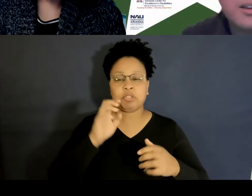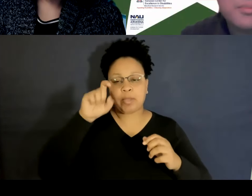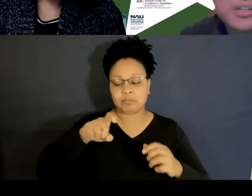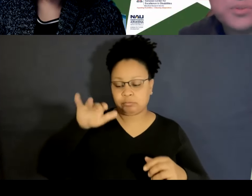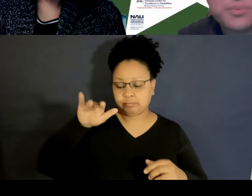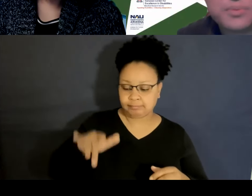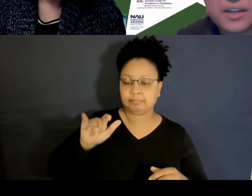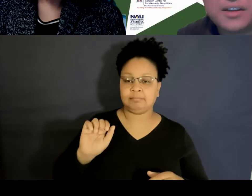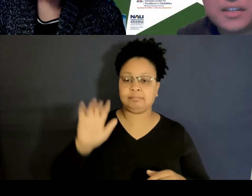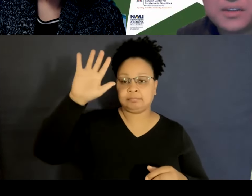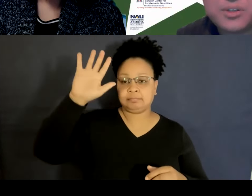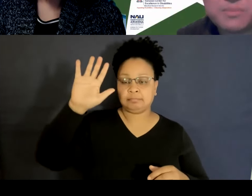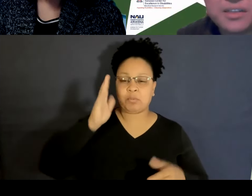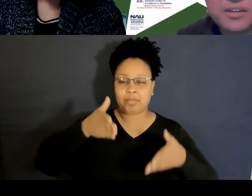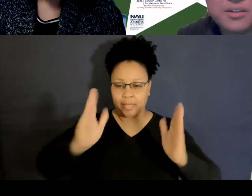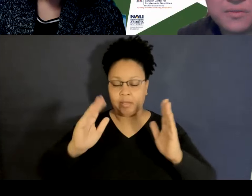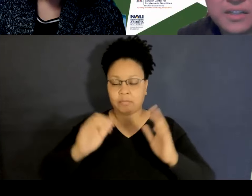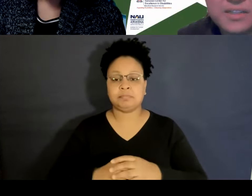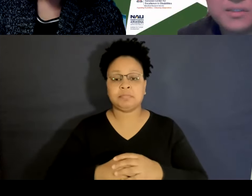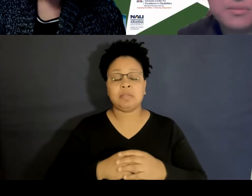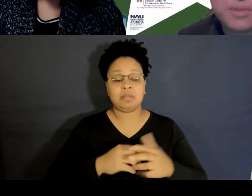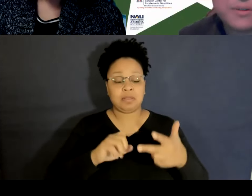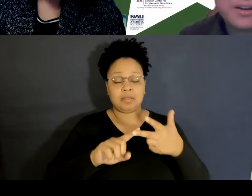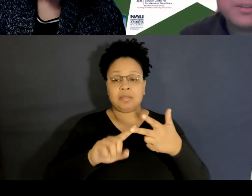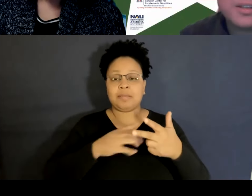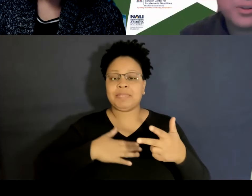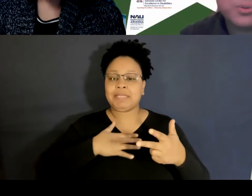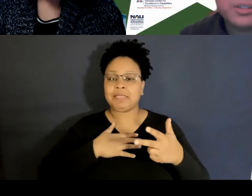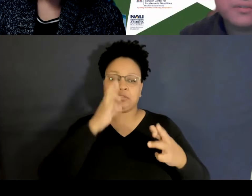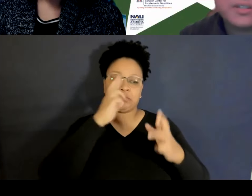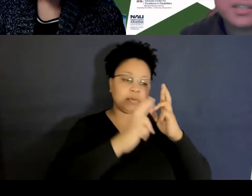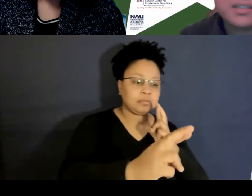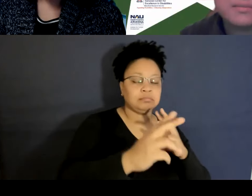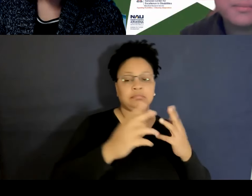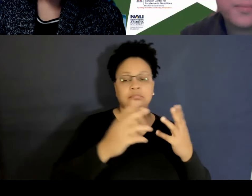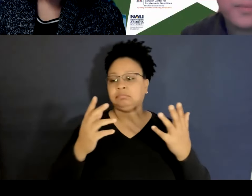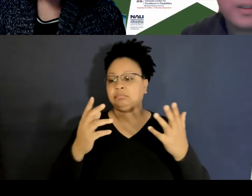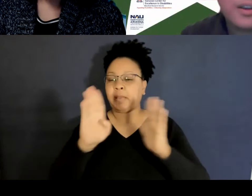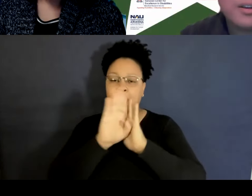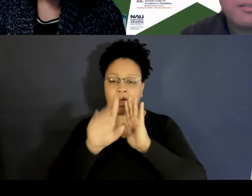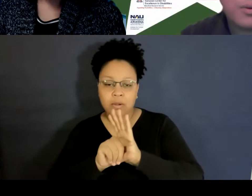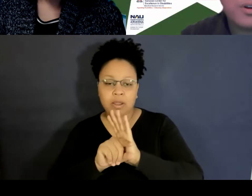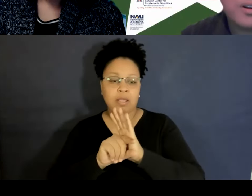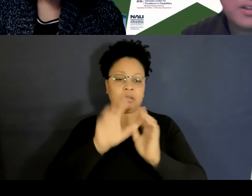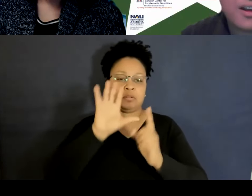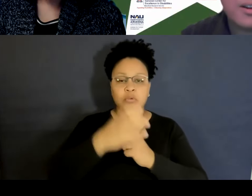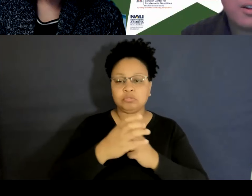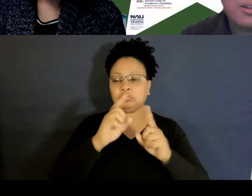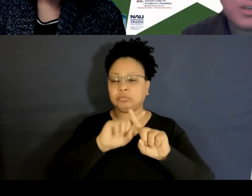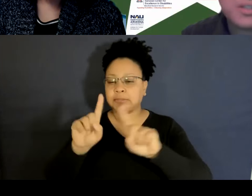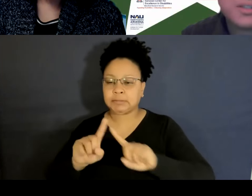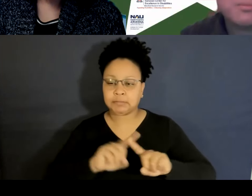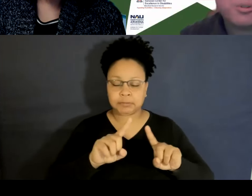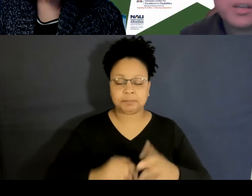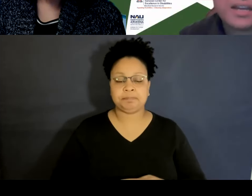Number three, please recognize and respect others' feelings, background, and cultural differences. Four, not